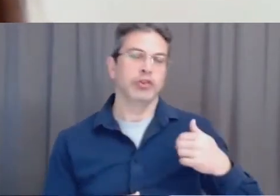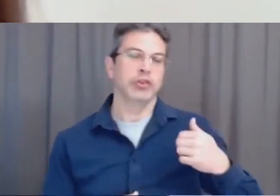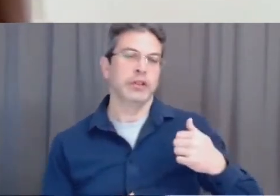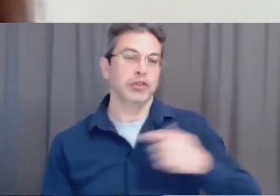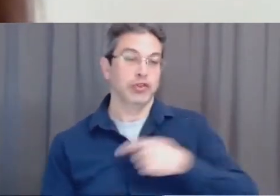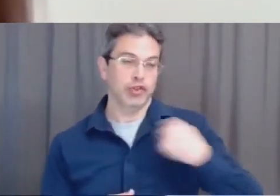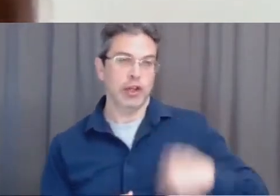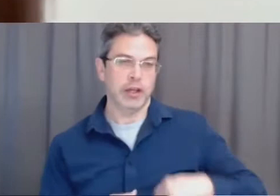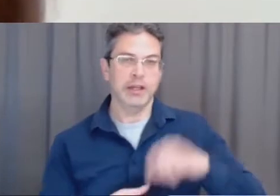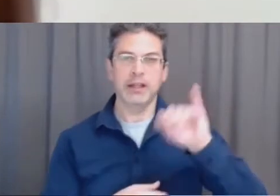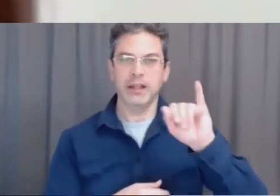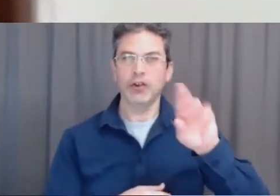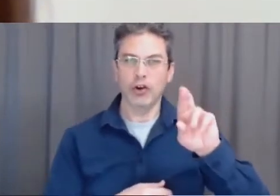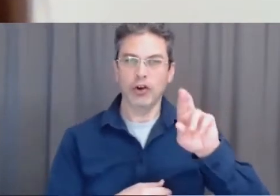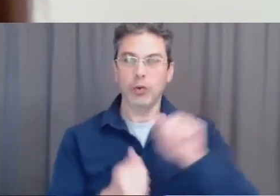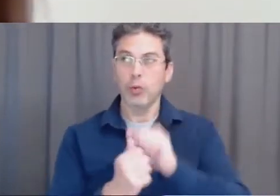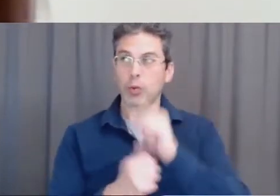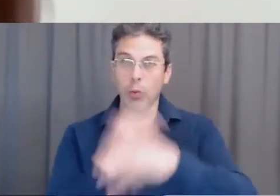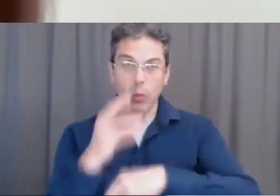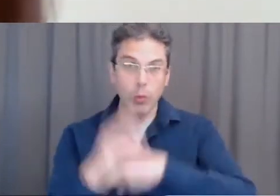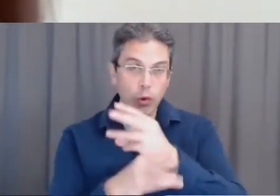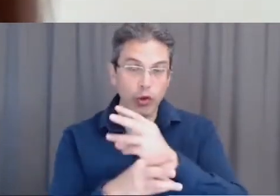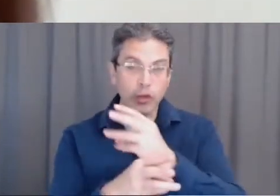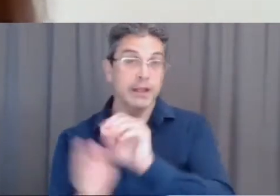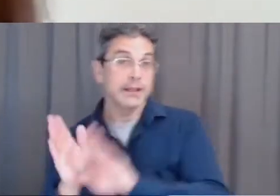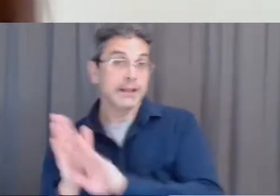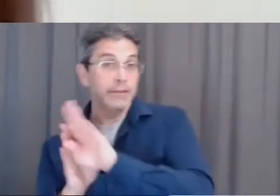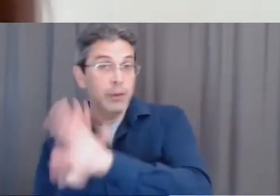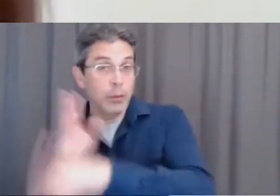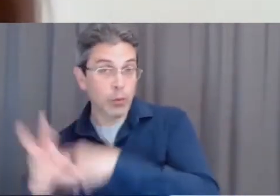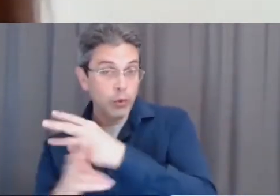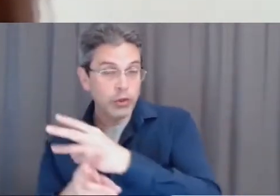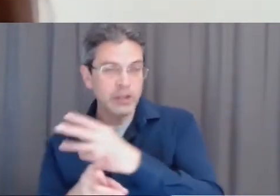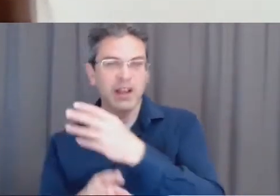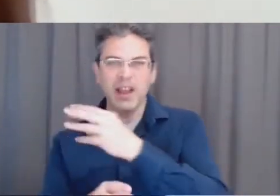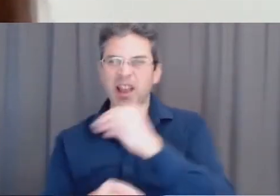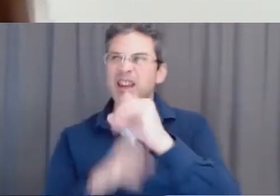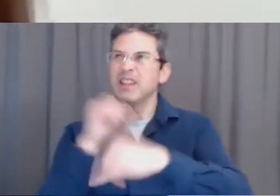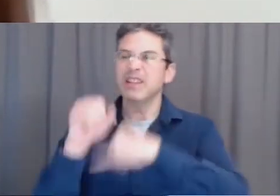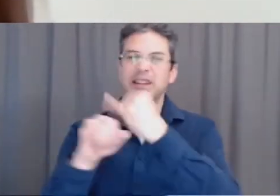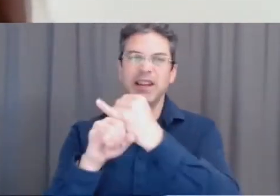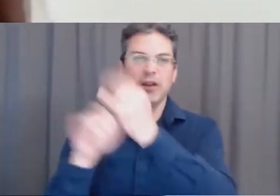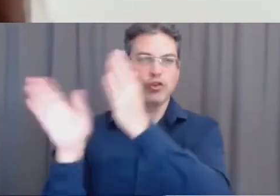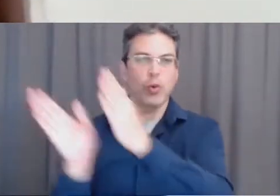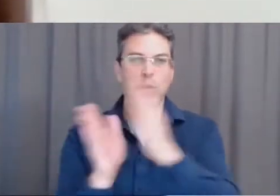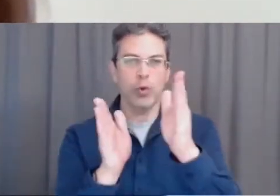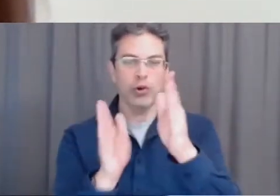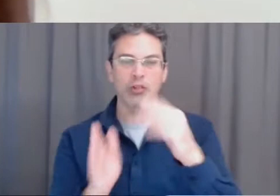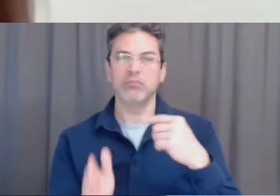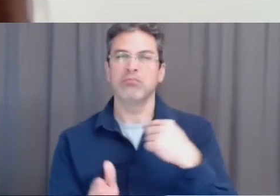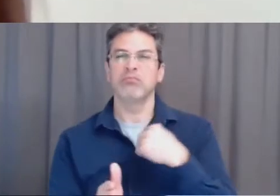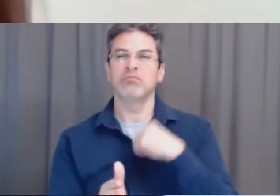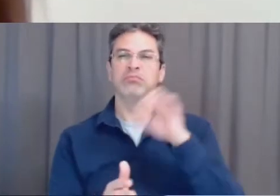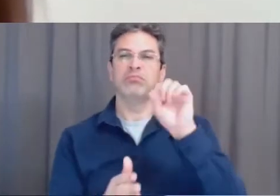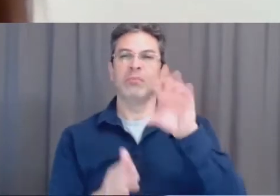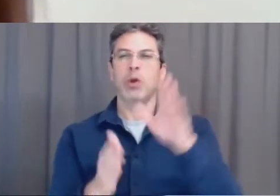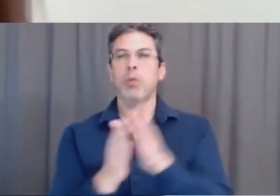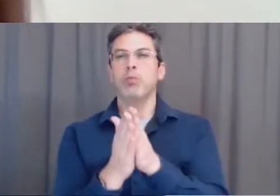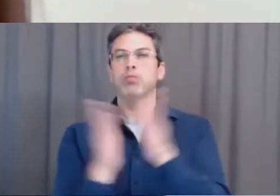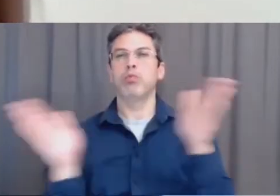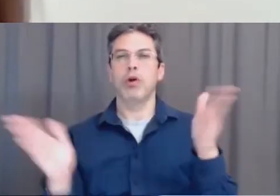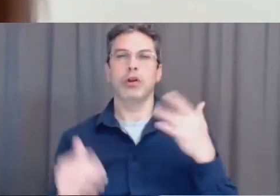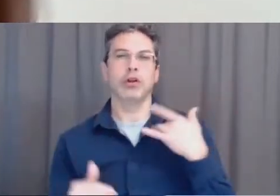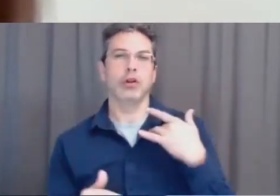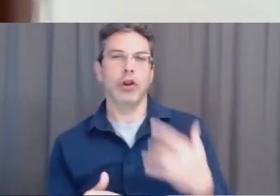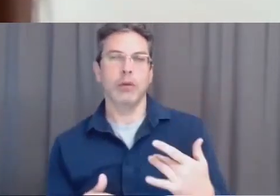with the developing world, and China's relations with the international order. And so I want to make some broad comments regarding trends in